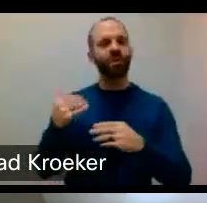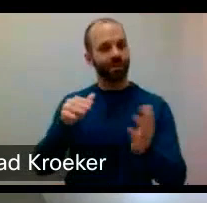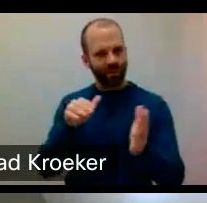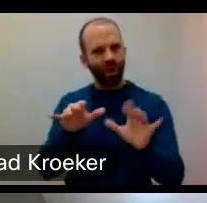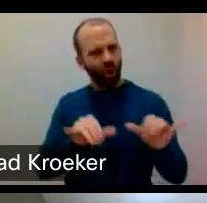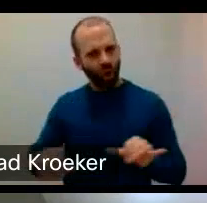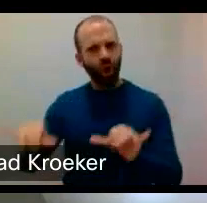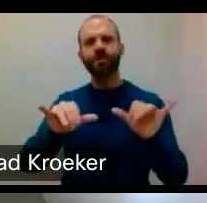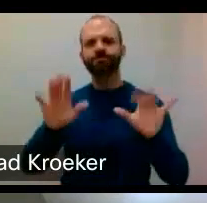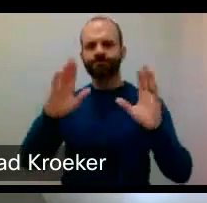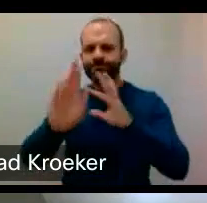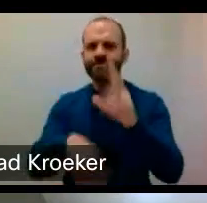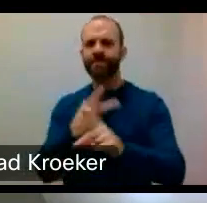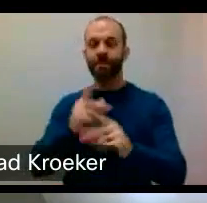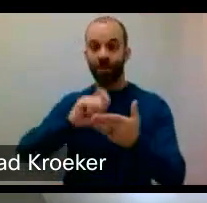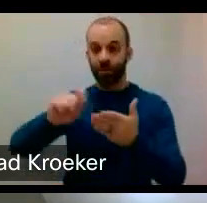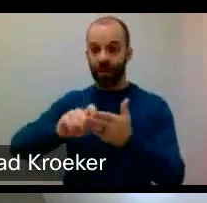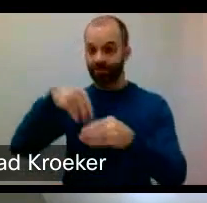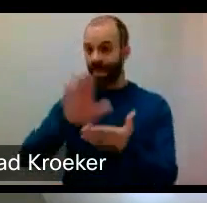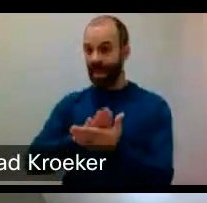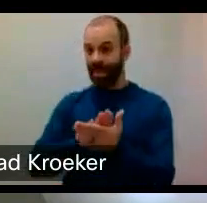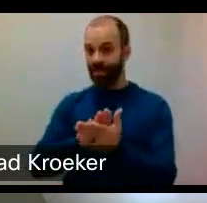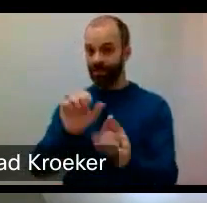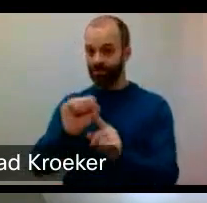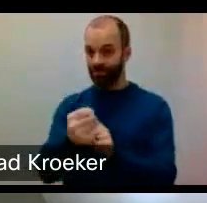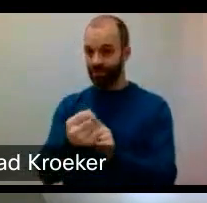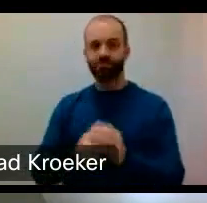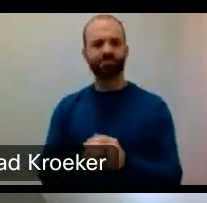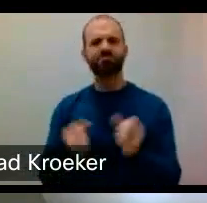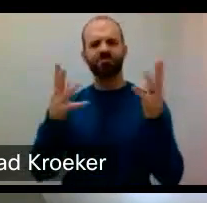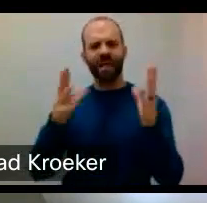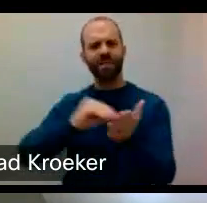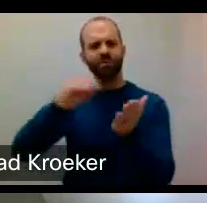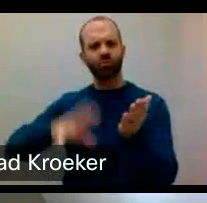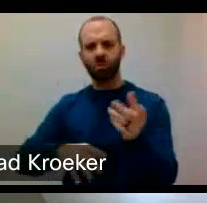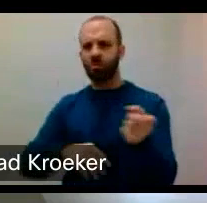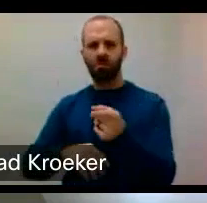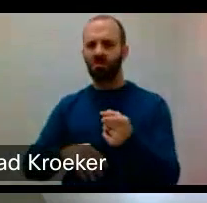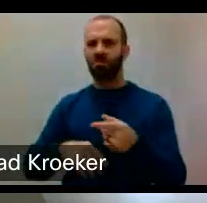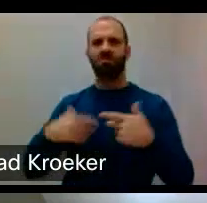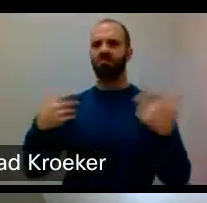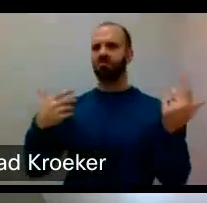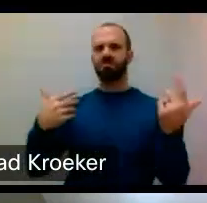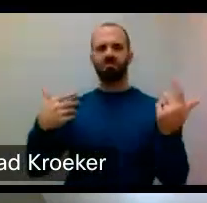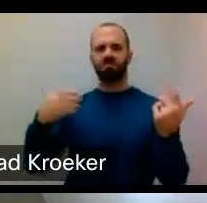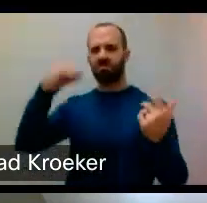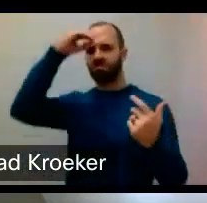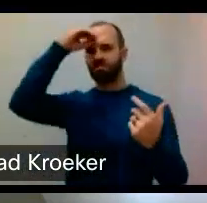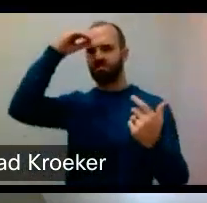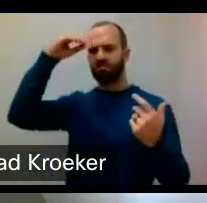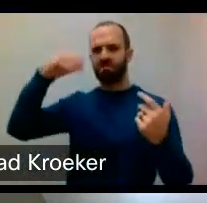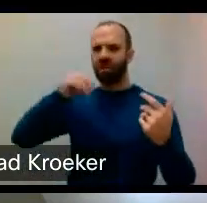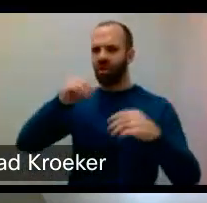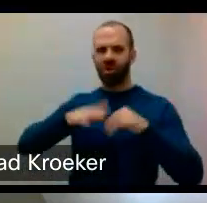writing that happens in an academic setting. And for lots of students, it's very unfamiliar. It may even feel a little